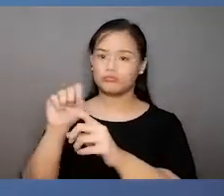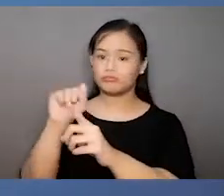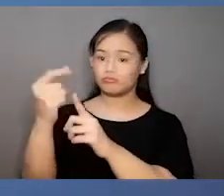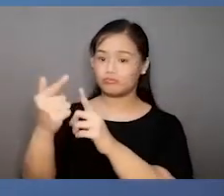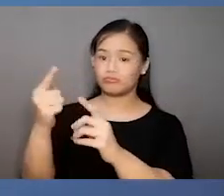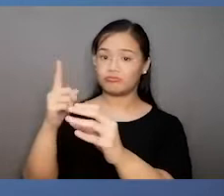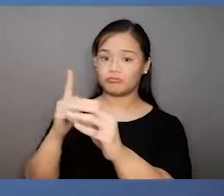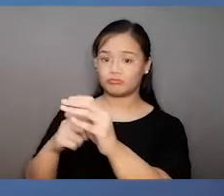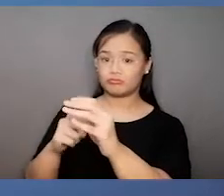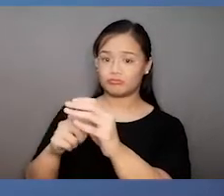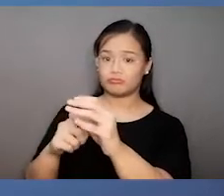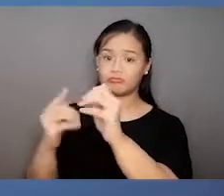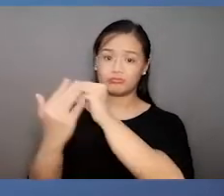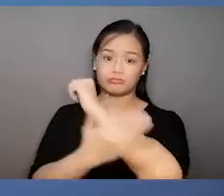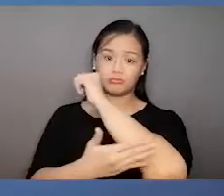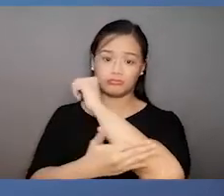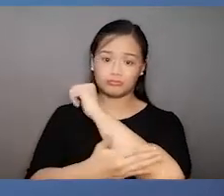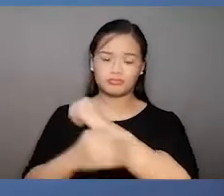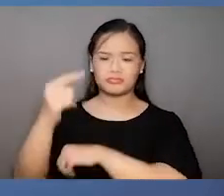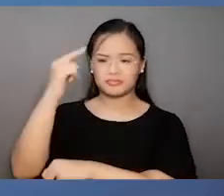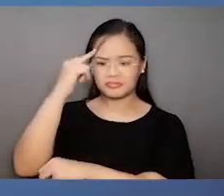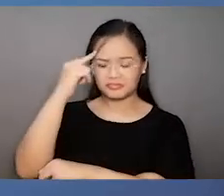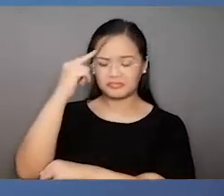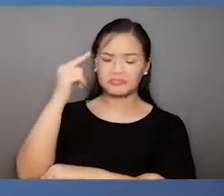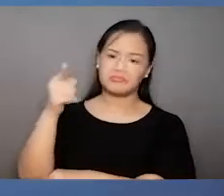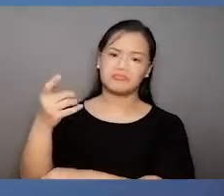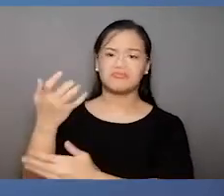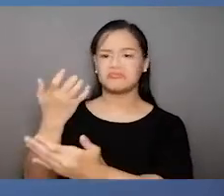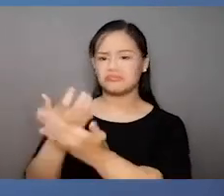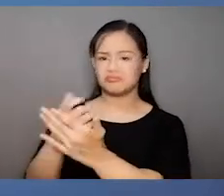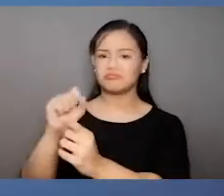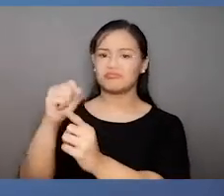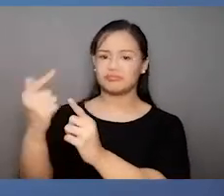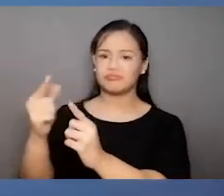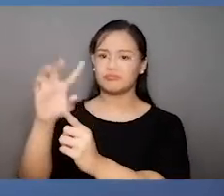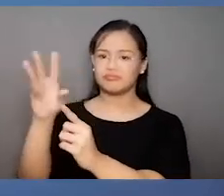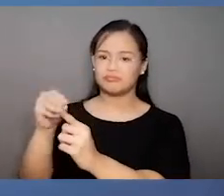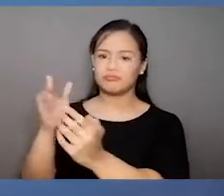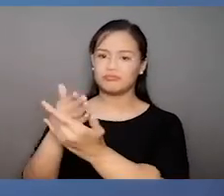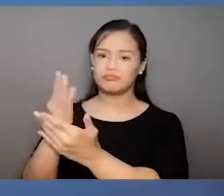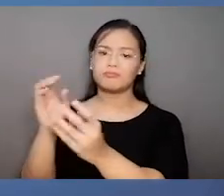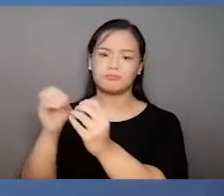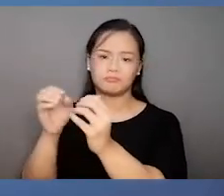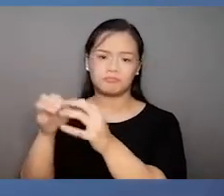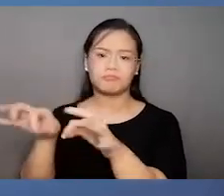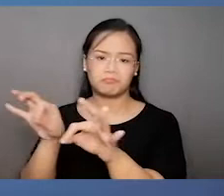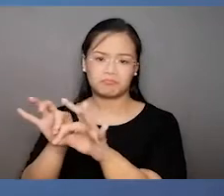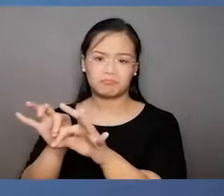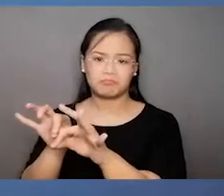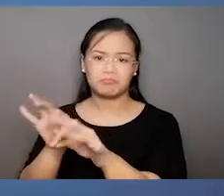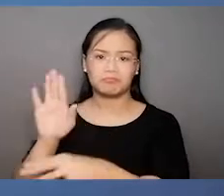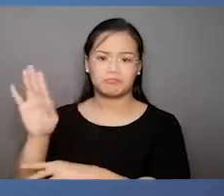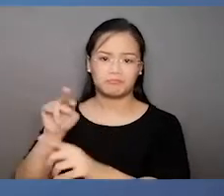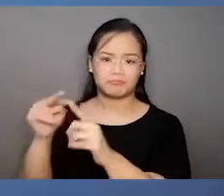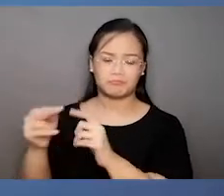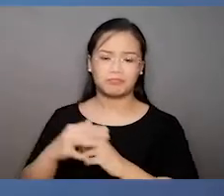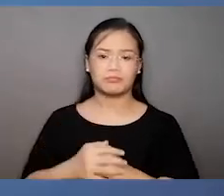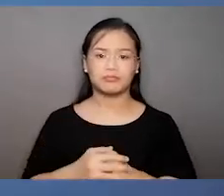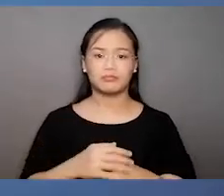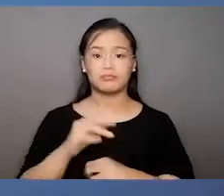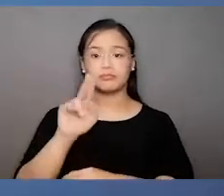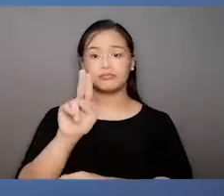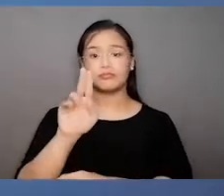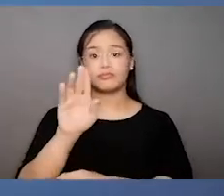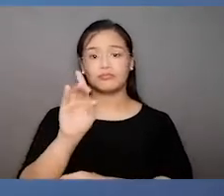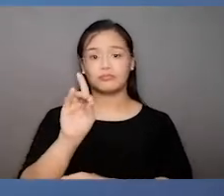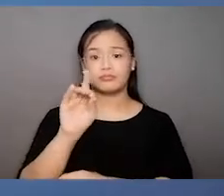that economic, social, and cultural rights are more important. And since the UDHR is a declaration which, under